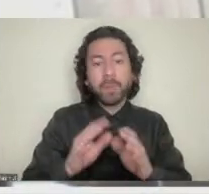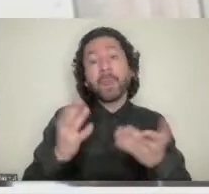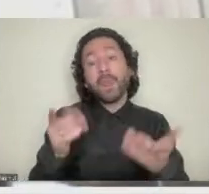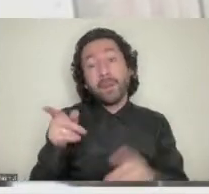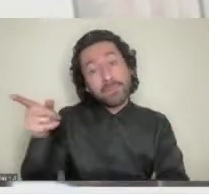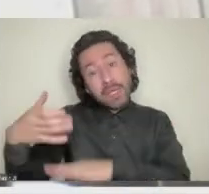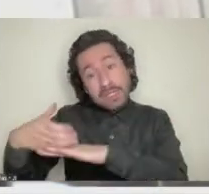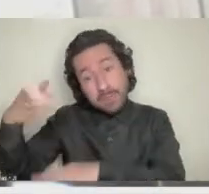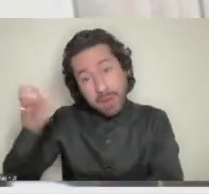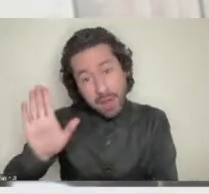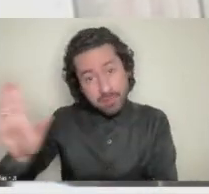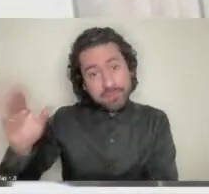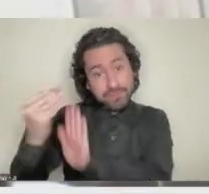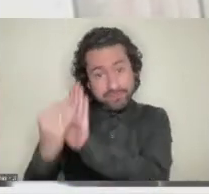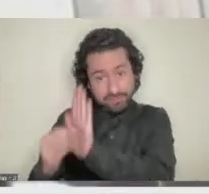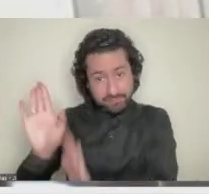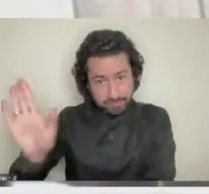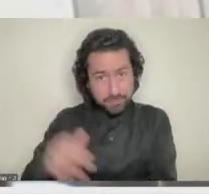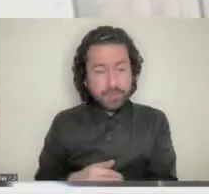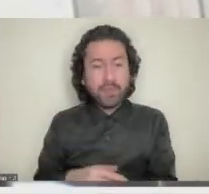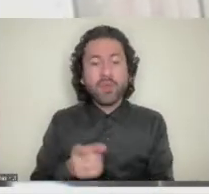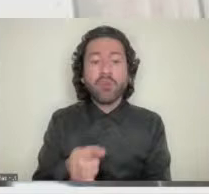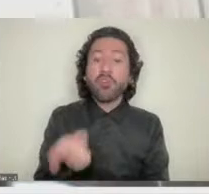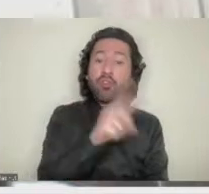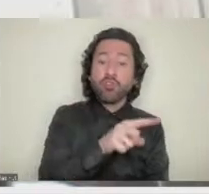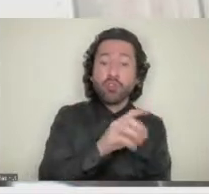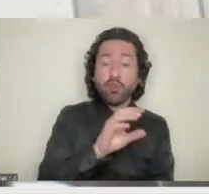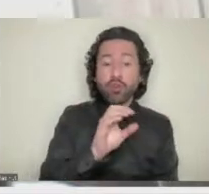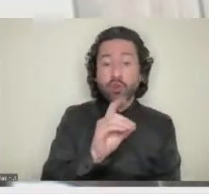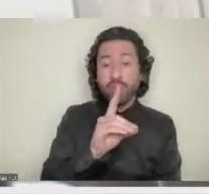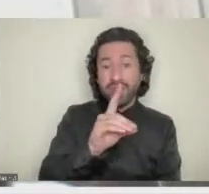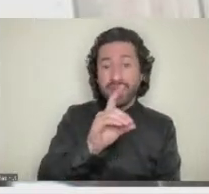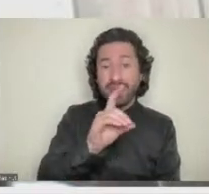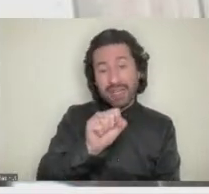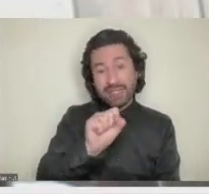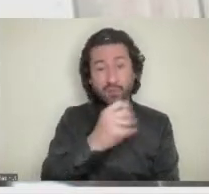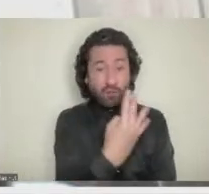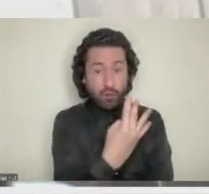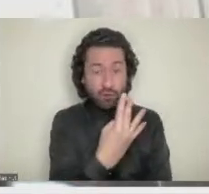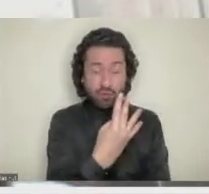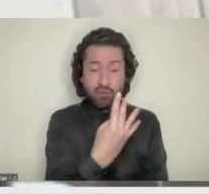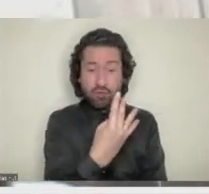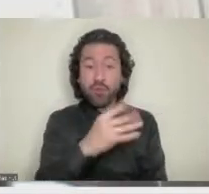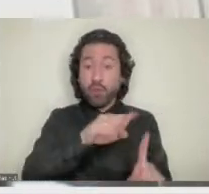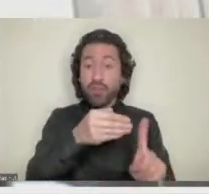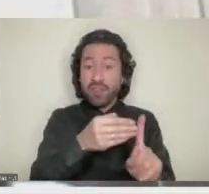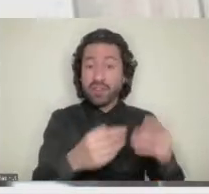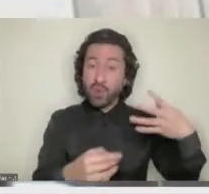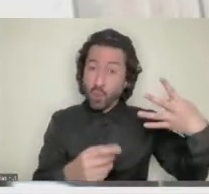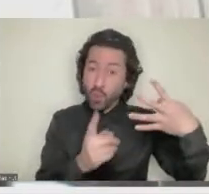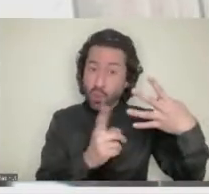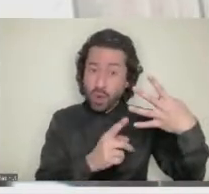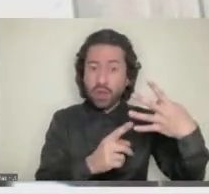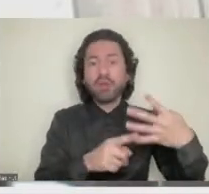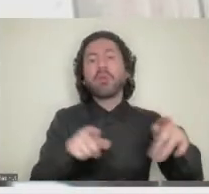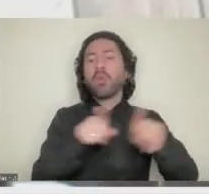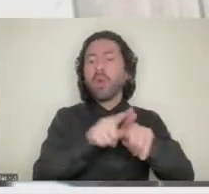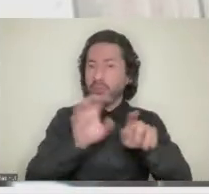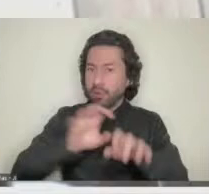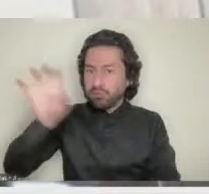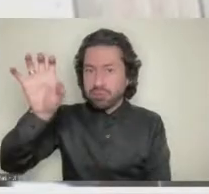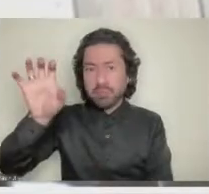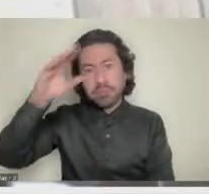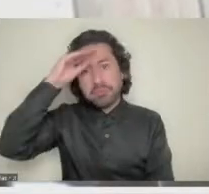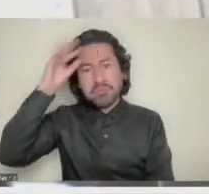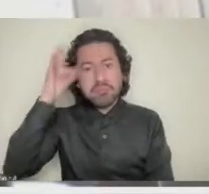are important. In the case of ECLAC, in the database of the SDG 4, all the